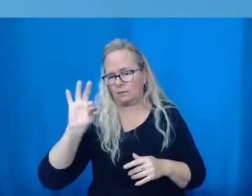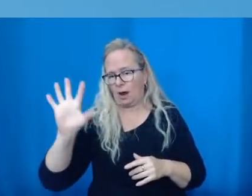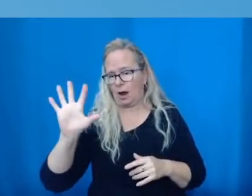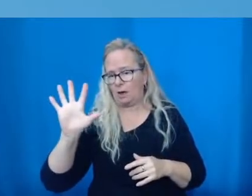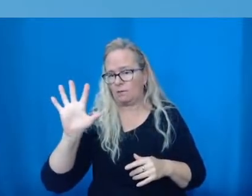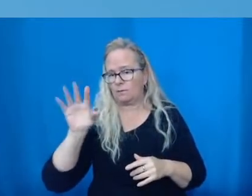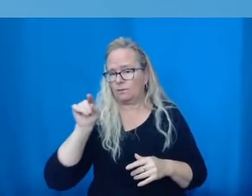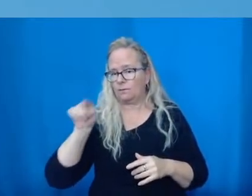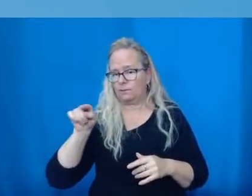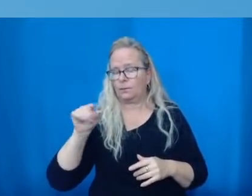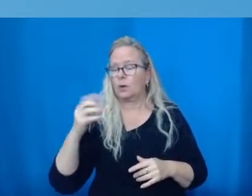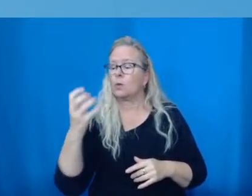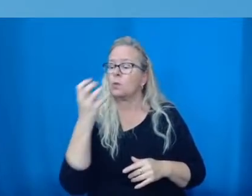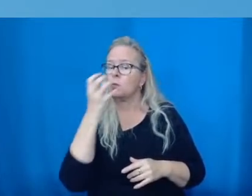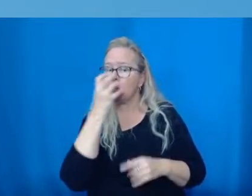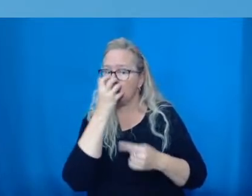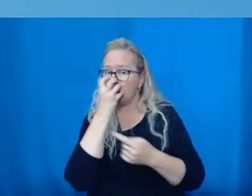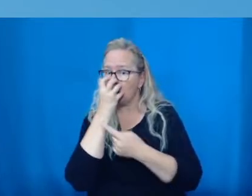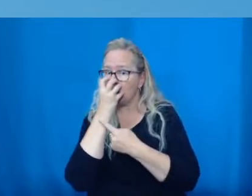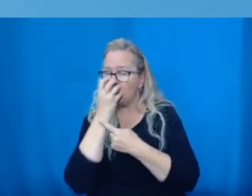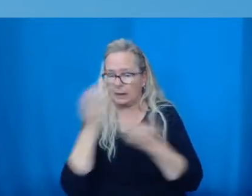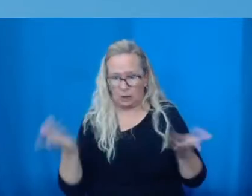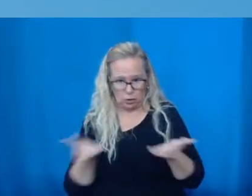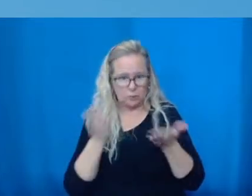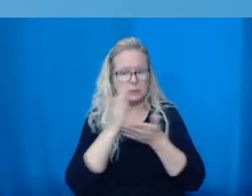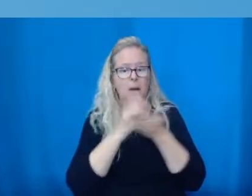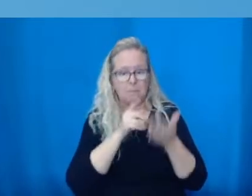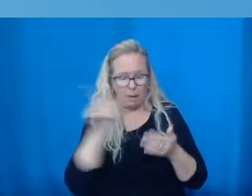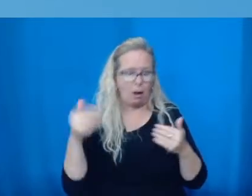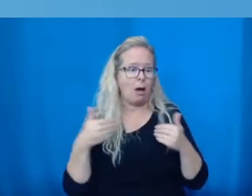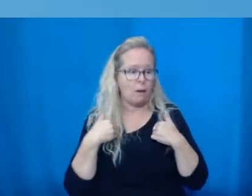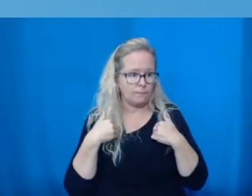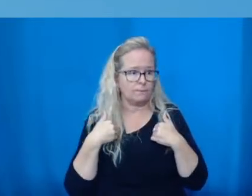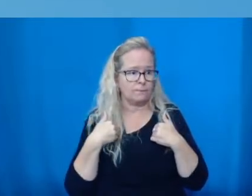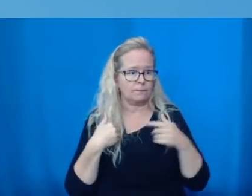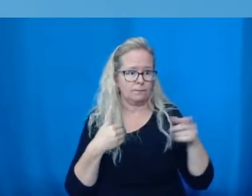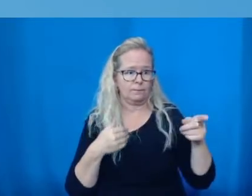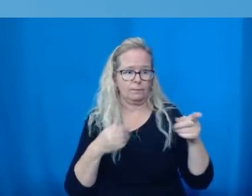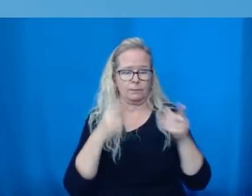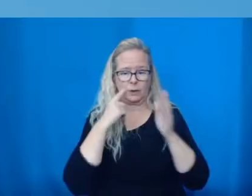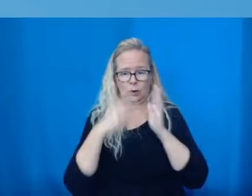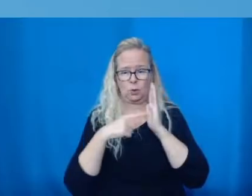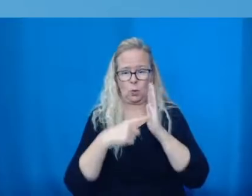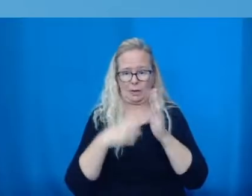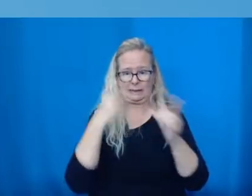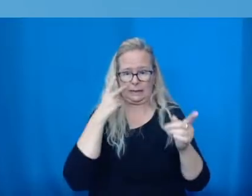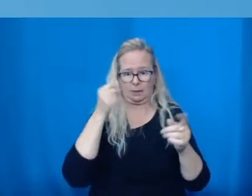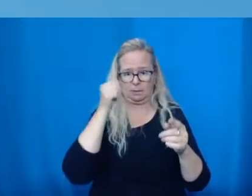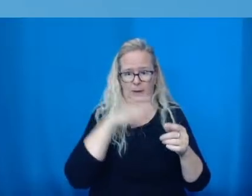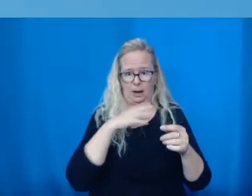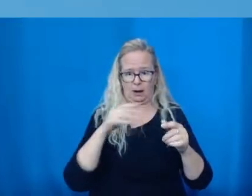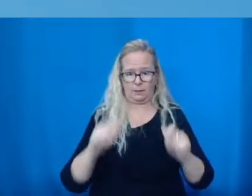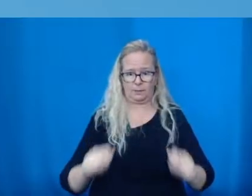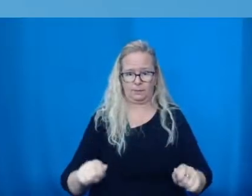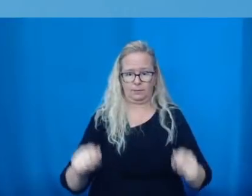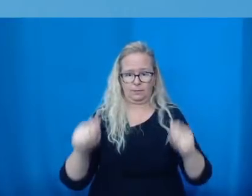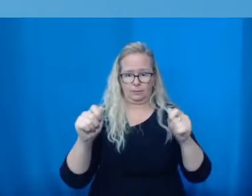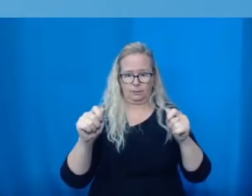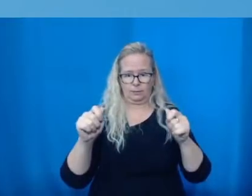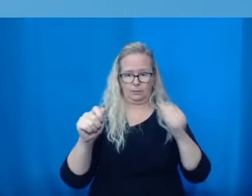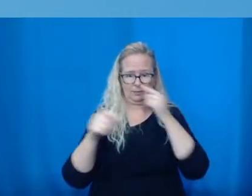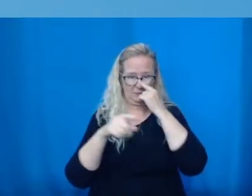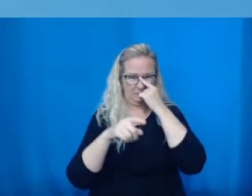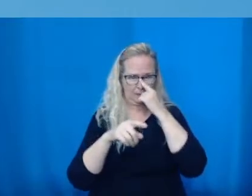I just hold one up at the moment. So this is a box of respirators that I leave next to the front door here. And